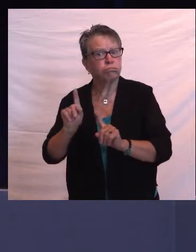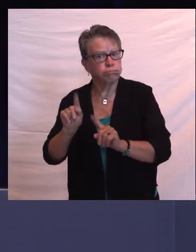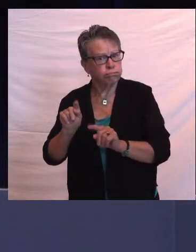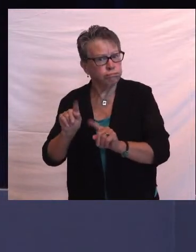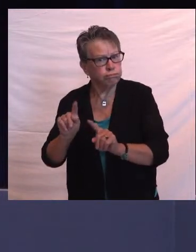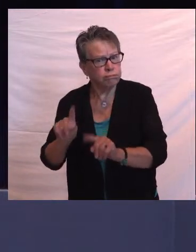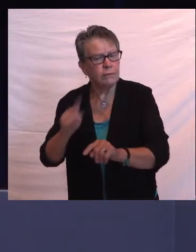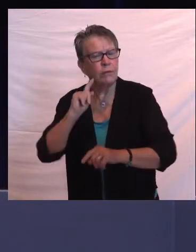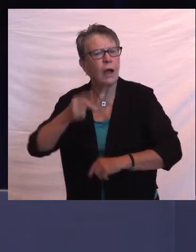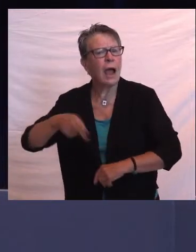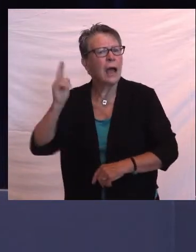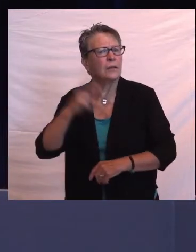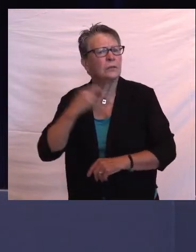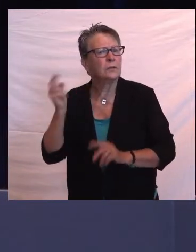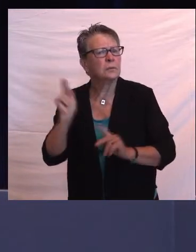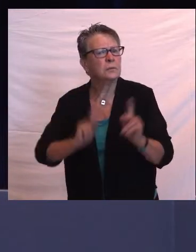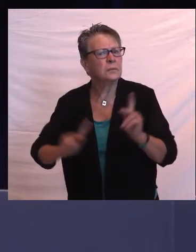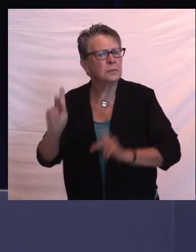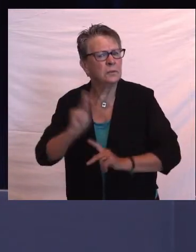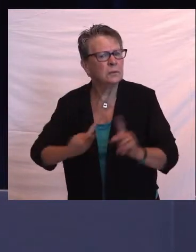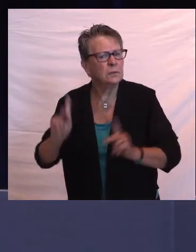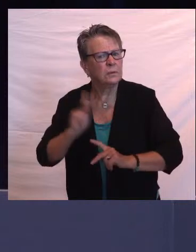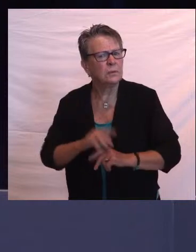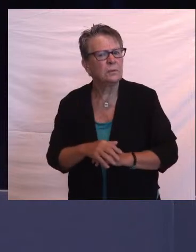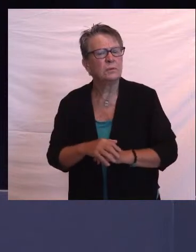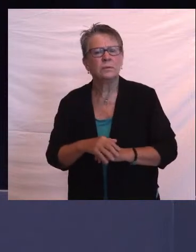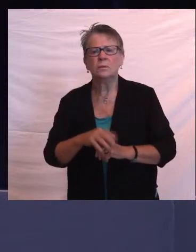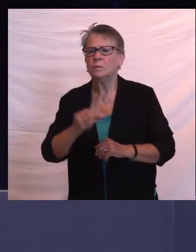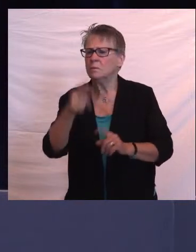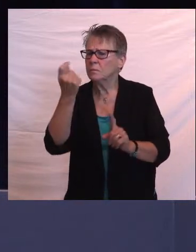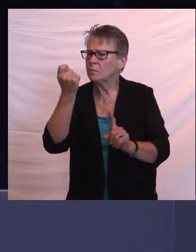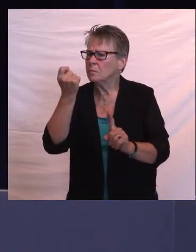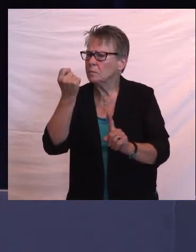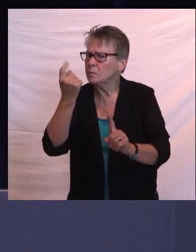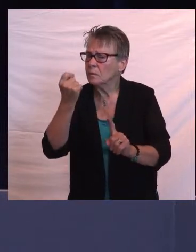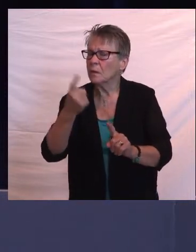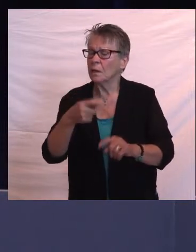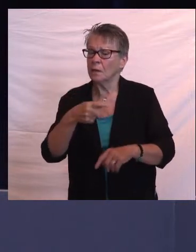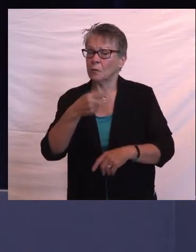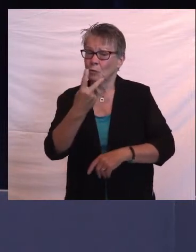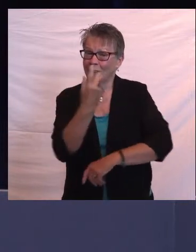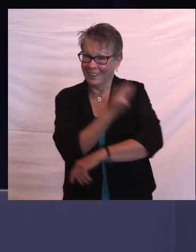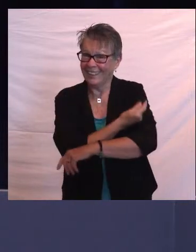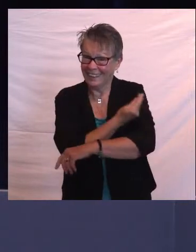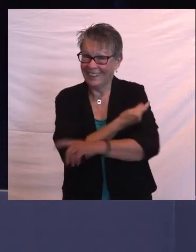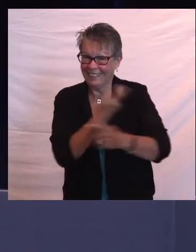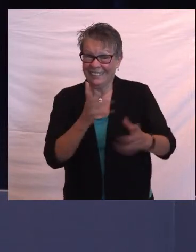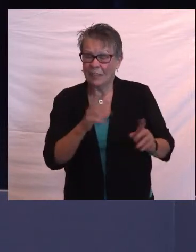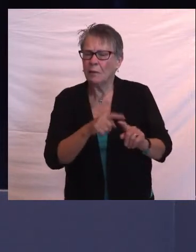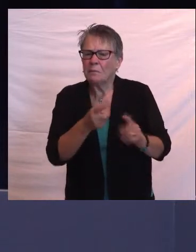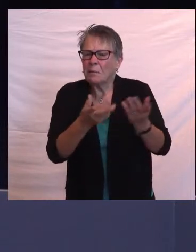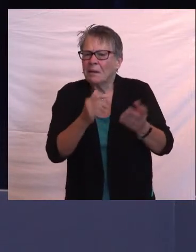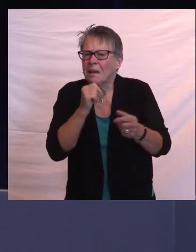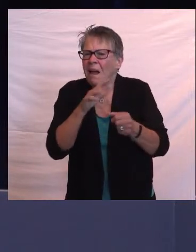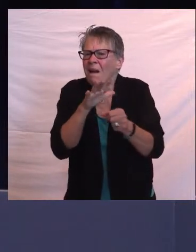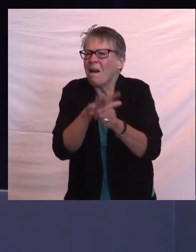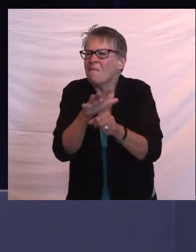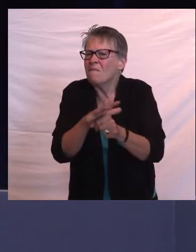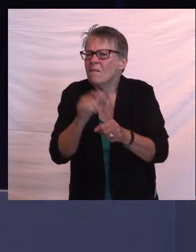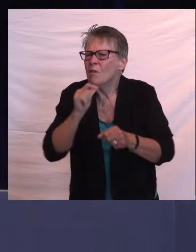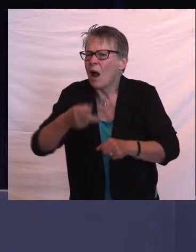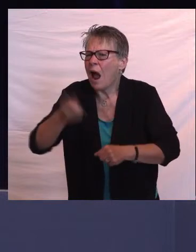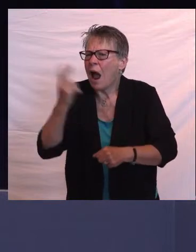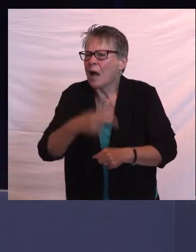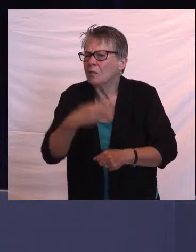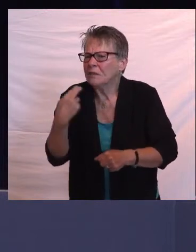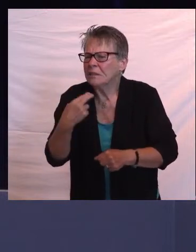to non-immunocompromised individuals. On Friday evening, the Department of Health directed our vaccination